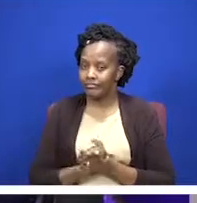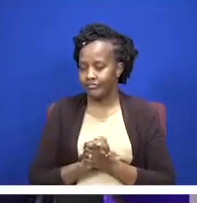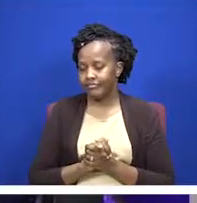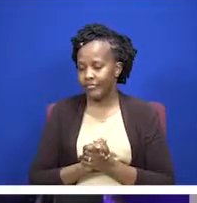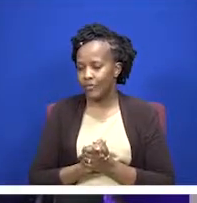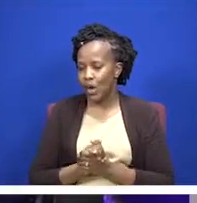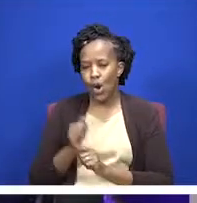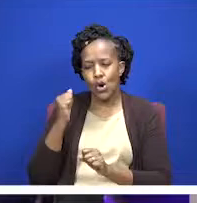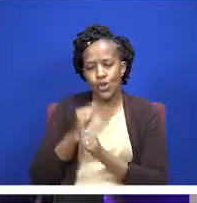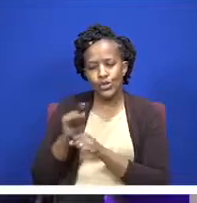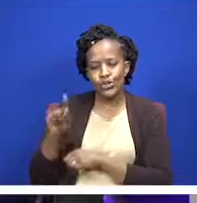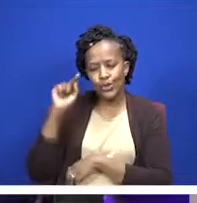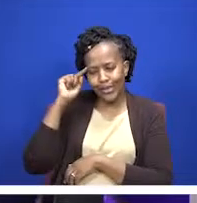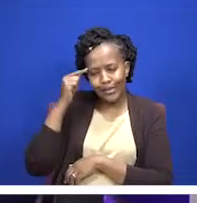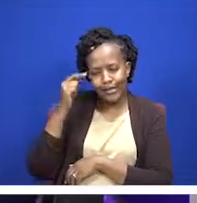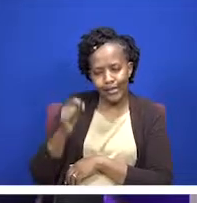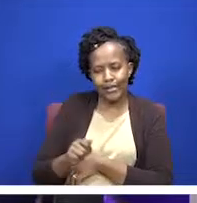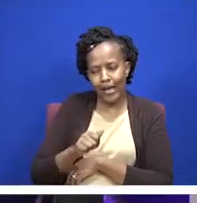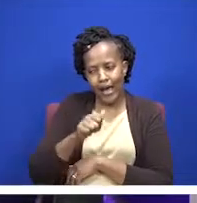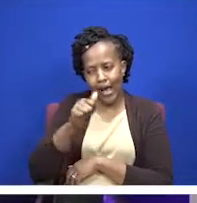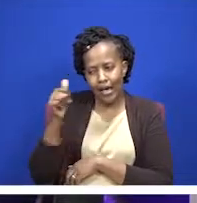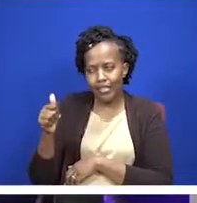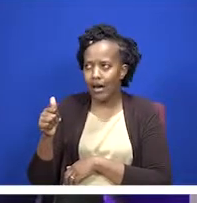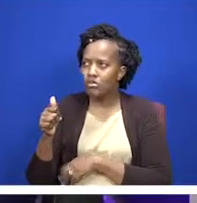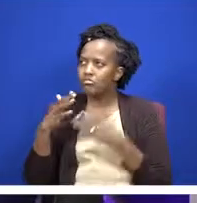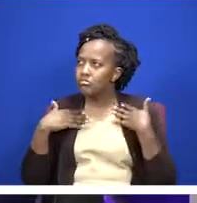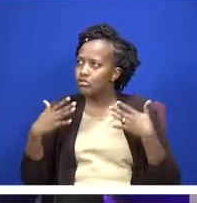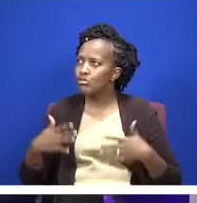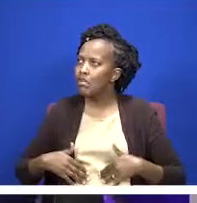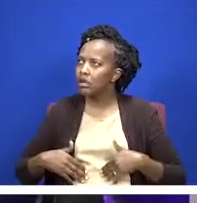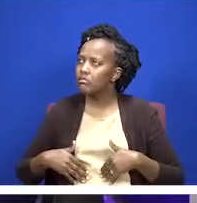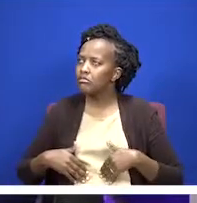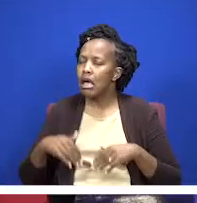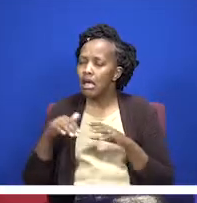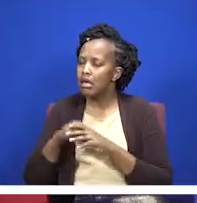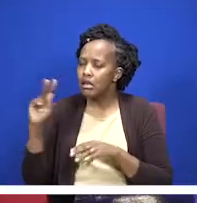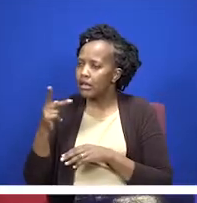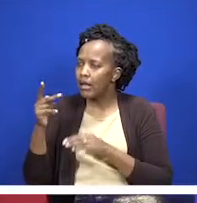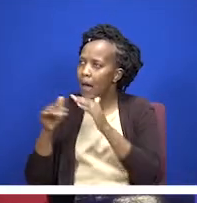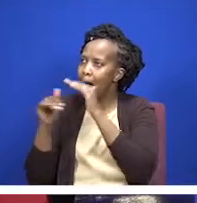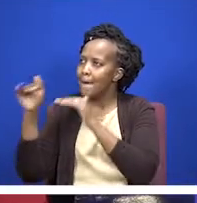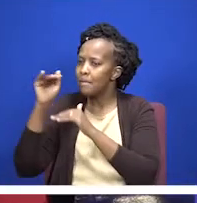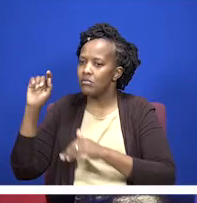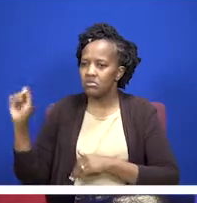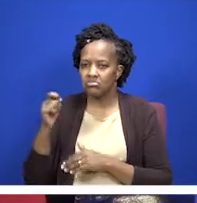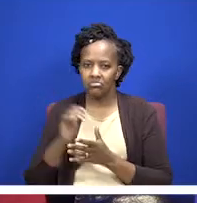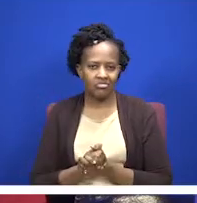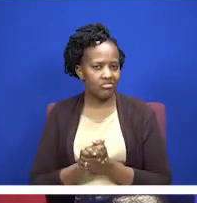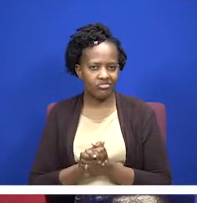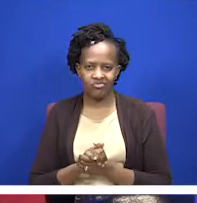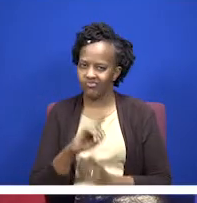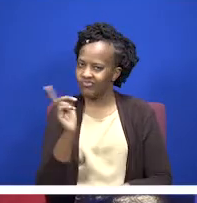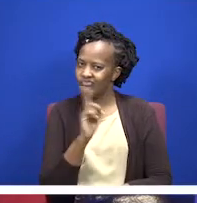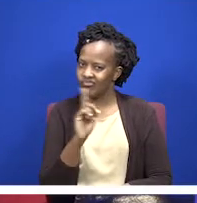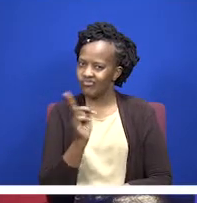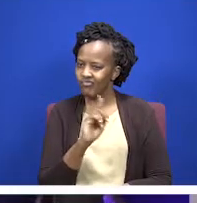Do you think there is any other human being in Kenya who is more powerful than the president? Among human beings, I don't think so.